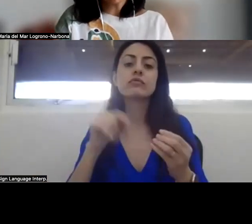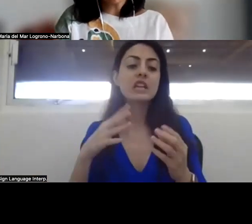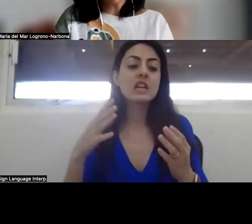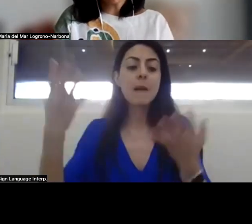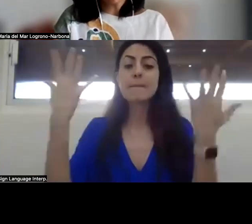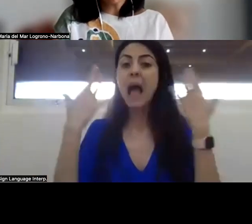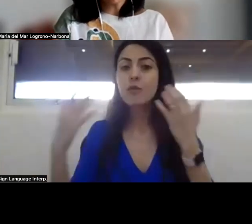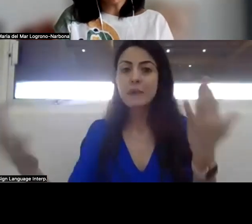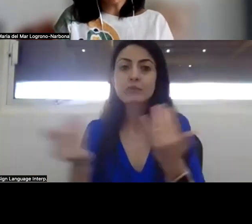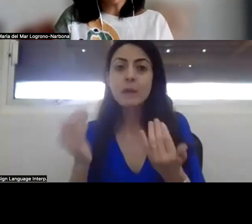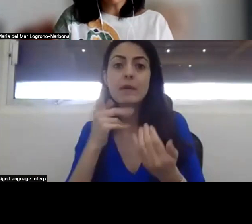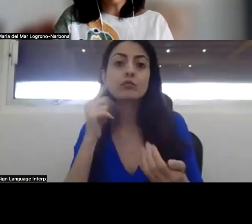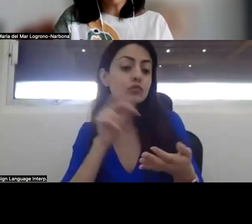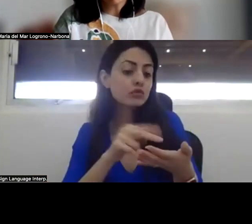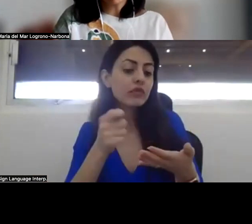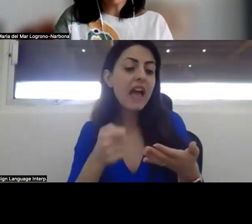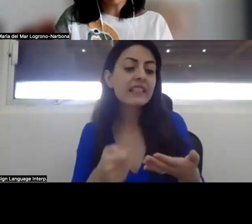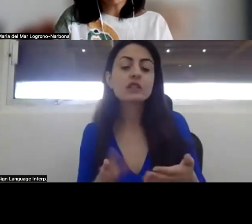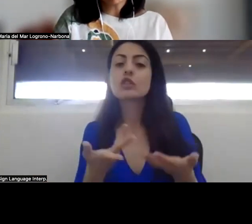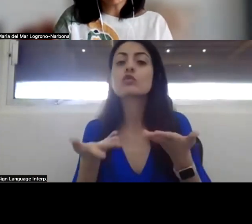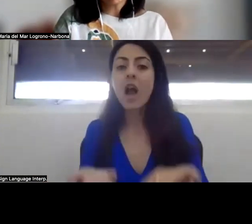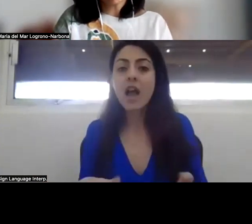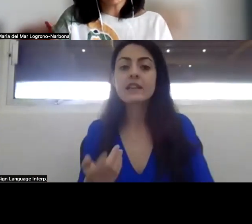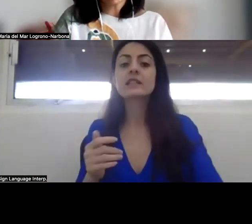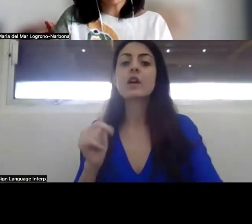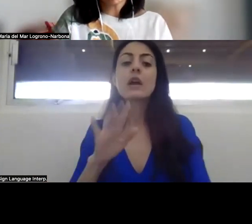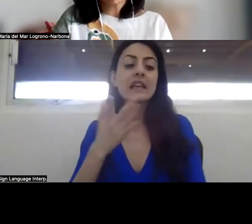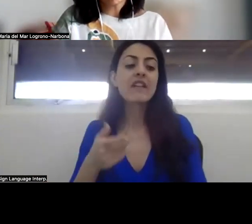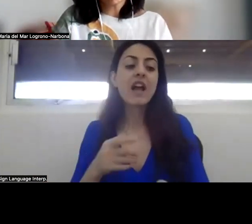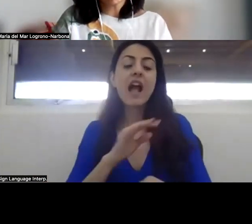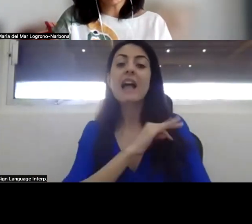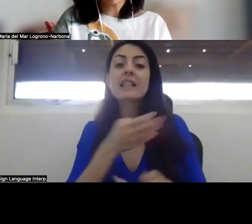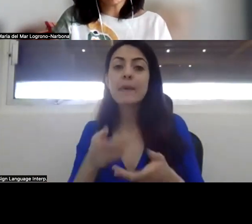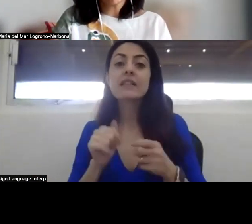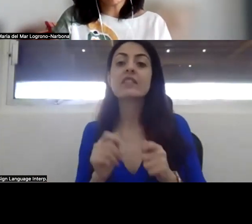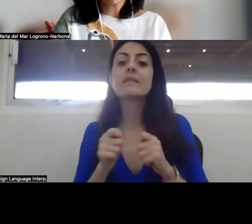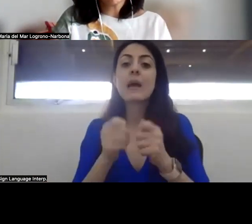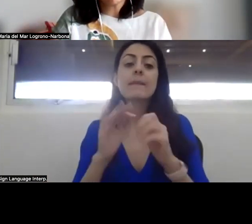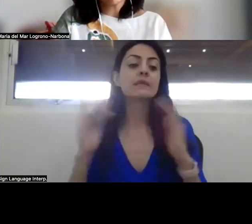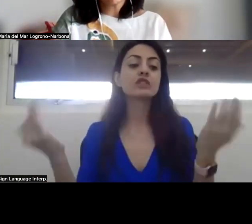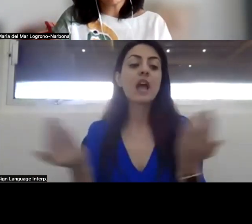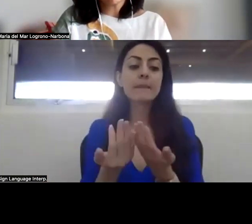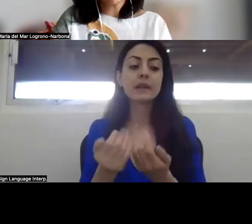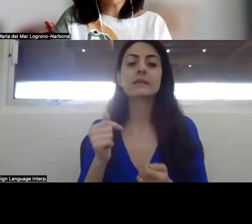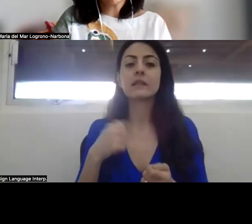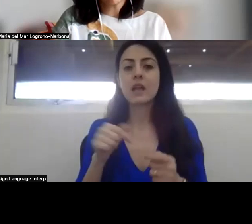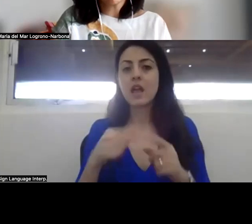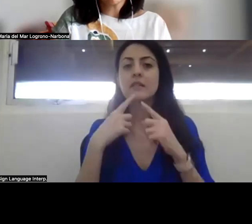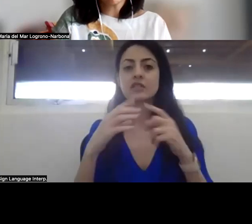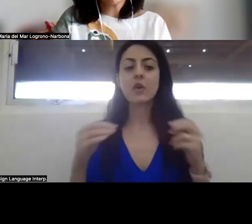way on topics of disability inclusion. So I mean, I will leave it at that, but I know many others in the panel may have to add